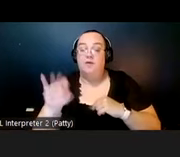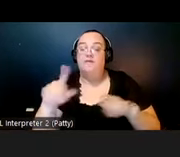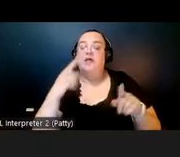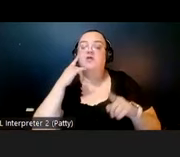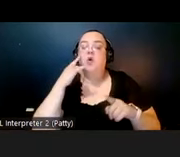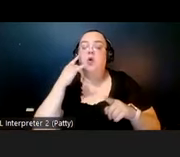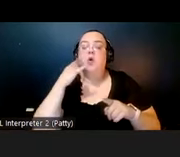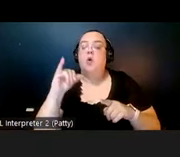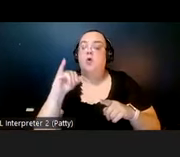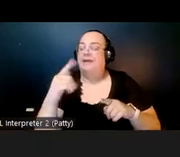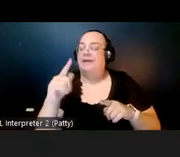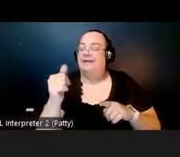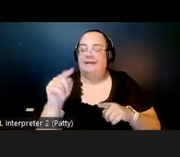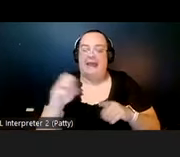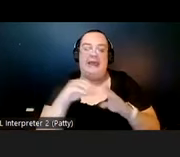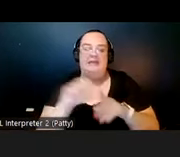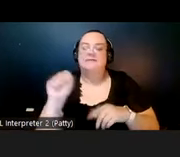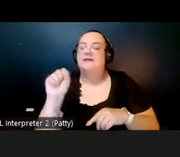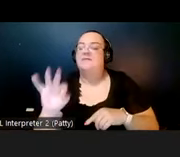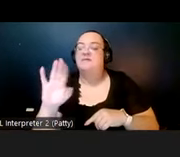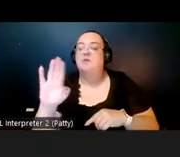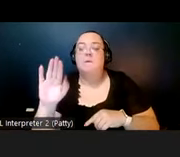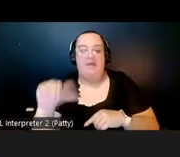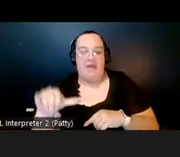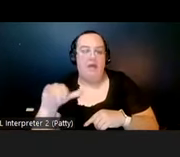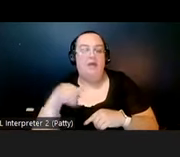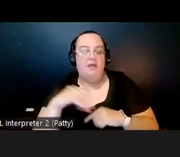Area in the San Francisco Bay.